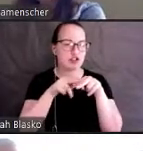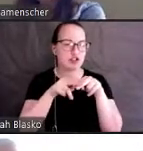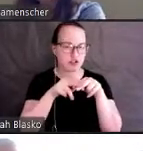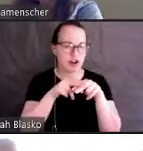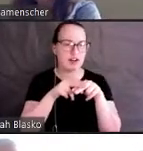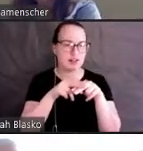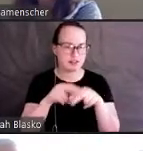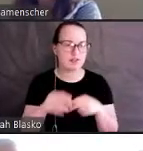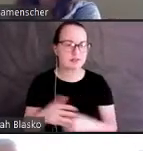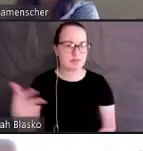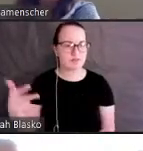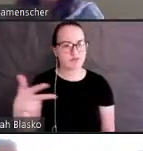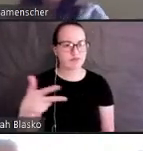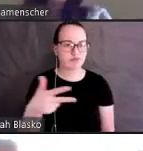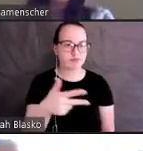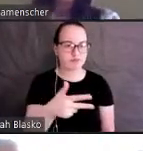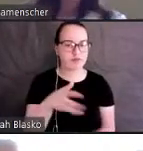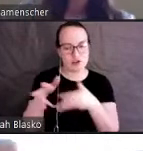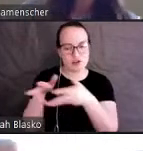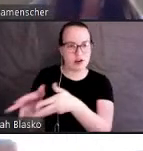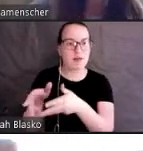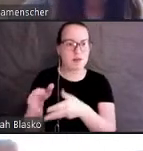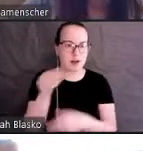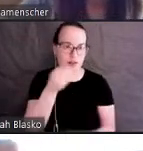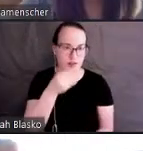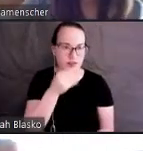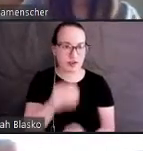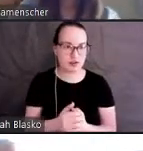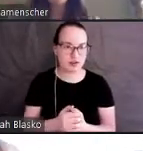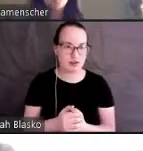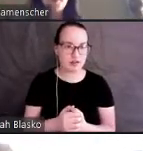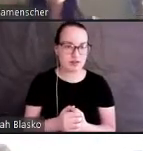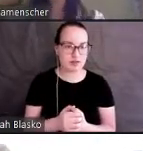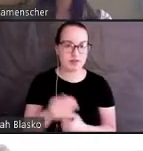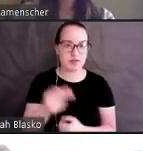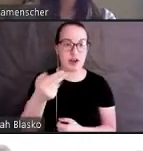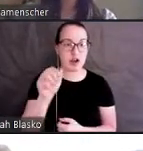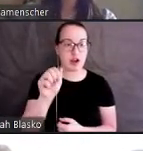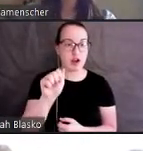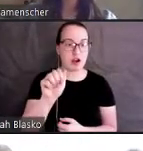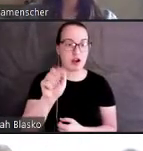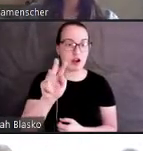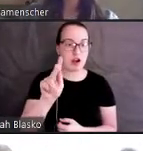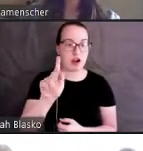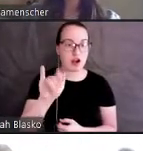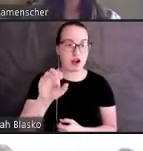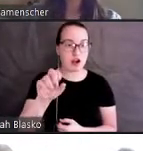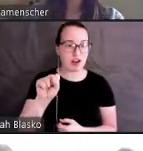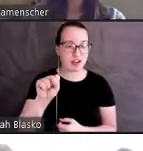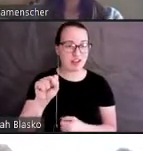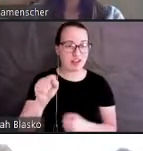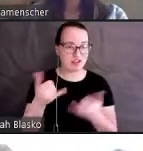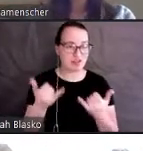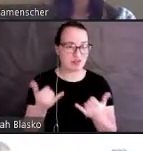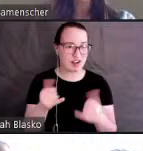The Hawkins family, of course, is going through a trial with Robin's mom, and